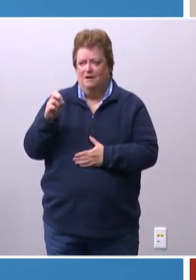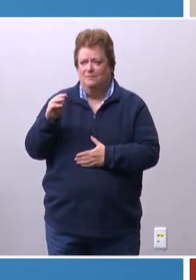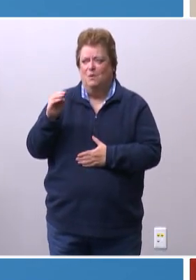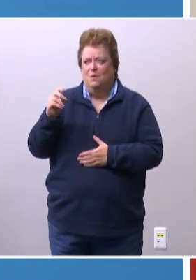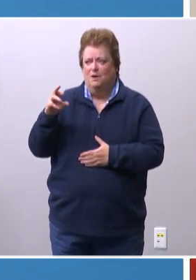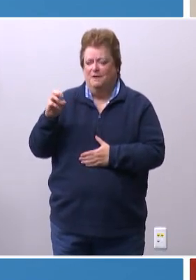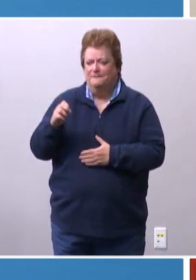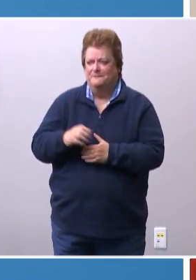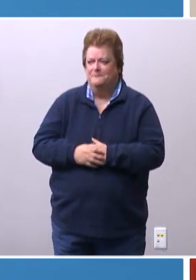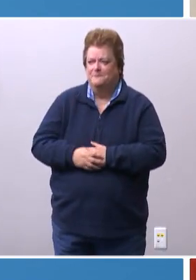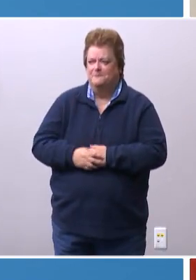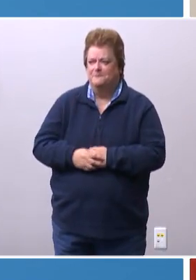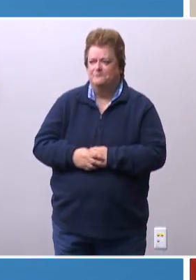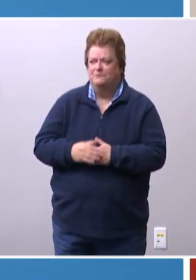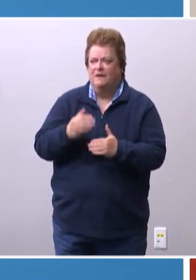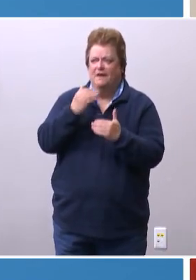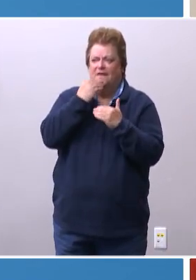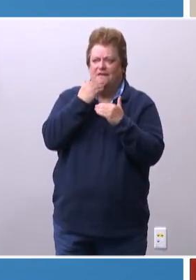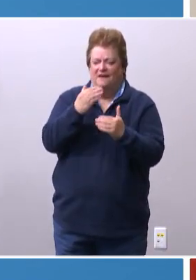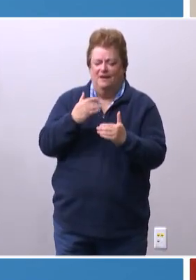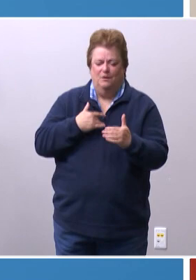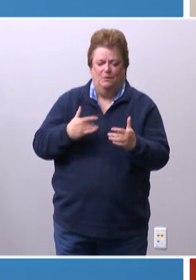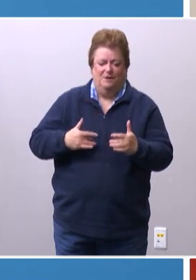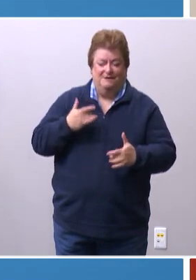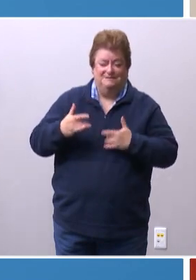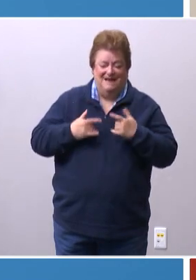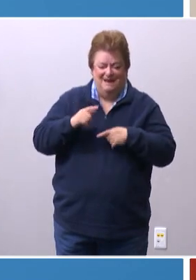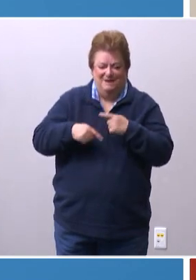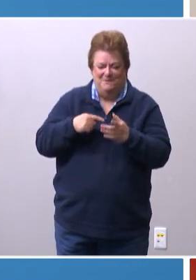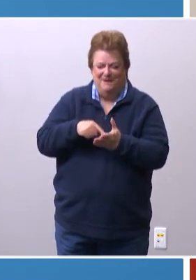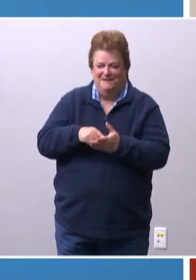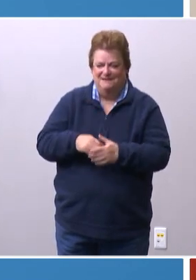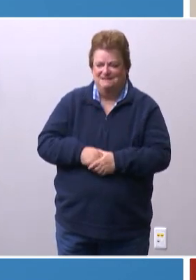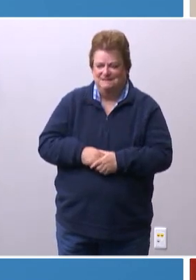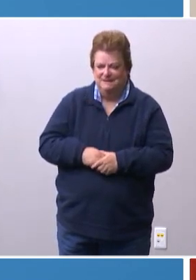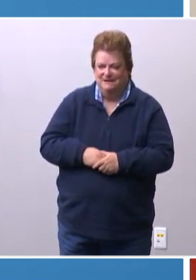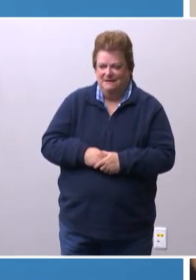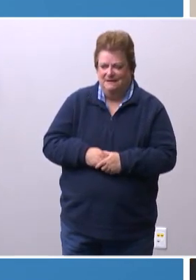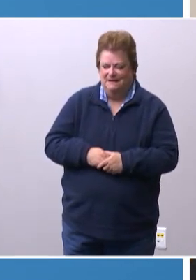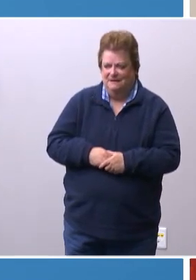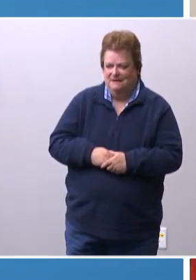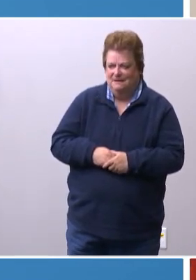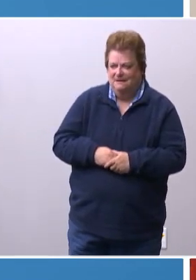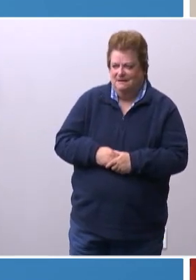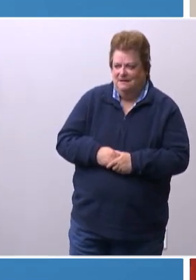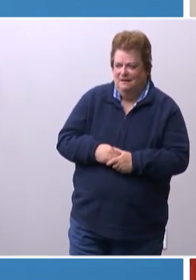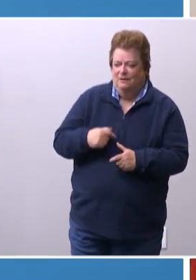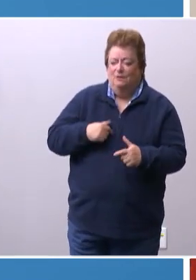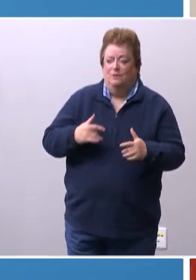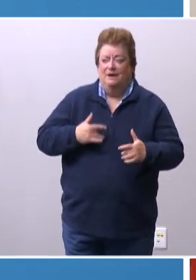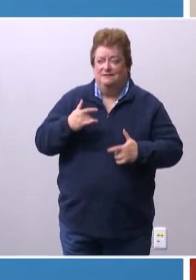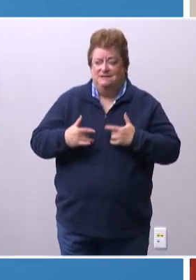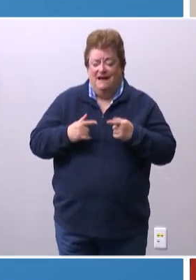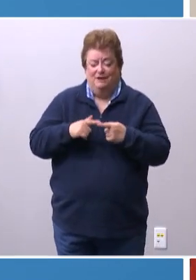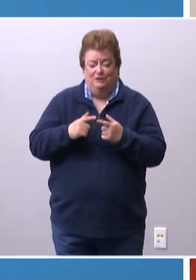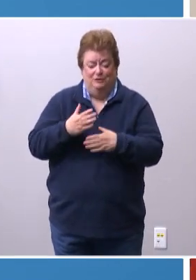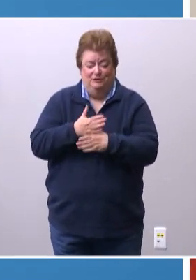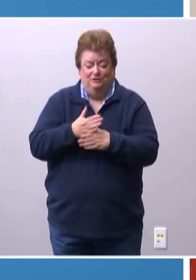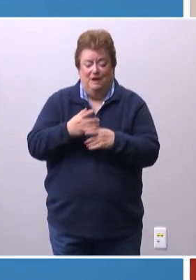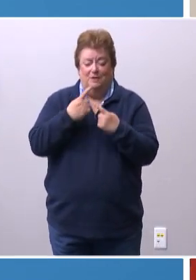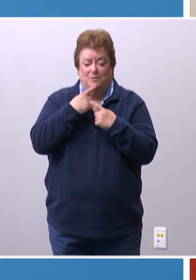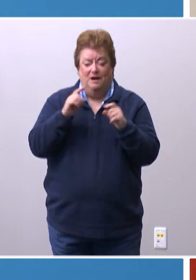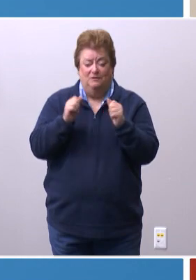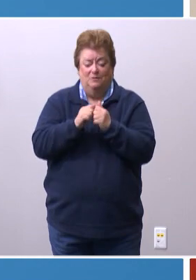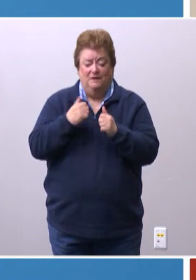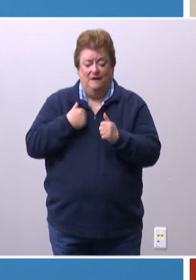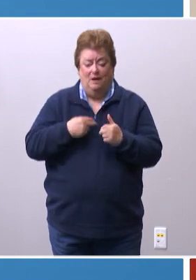Thank you, Mayor. Thank you. We are so excited about this. We're excited to share this proclamation with our